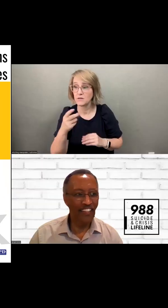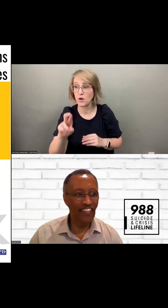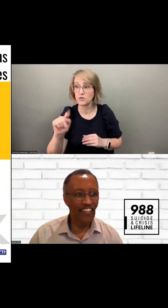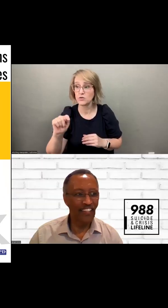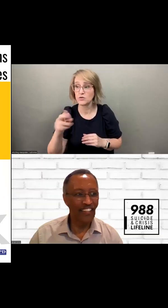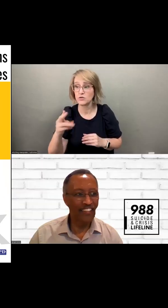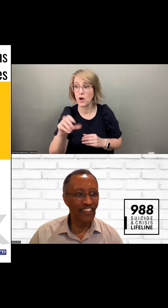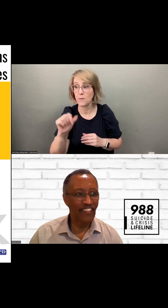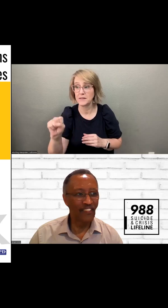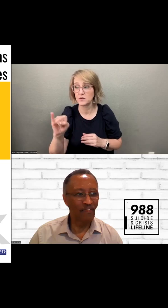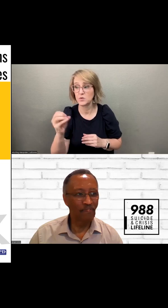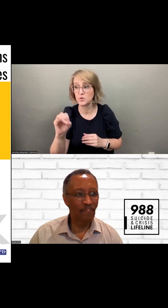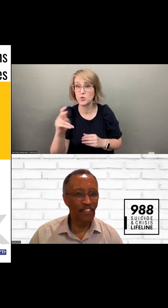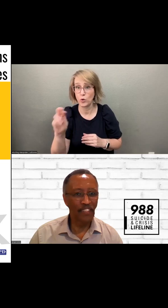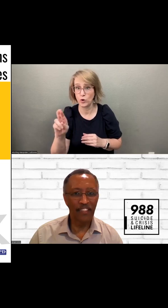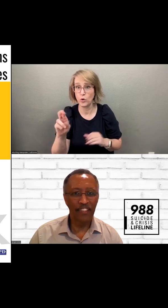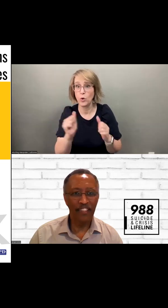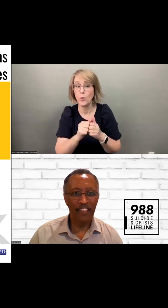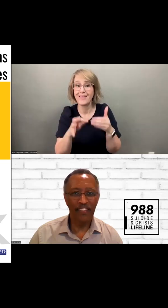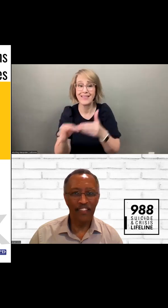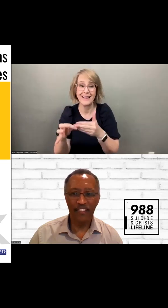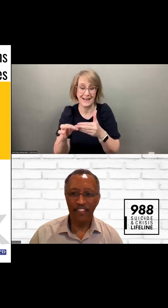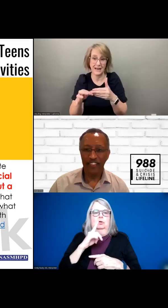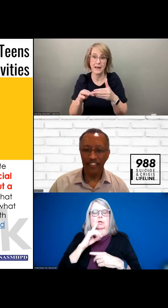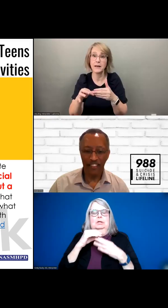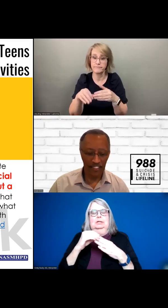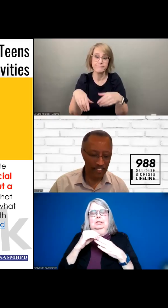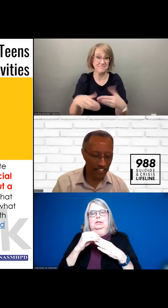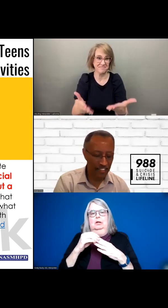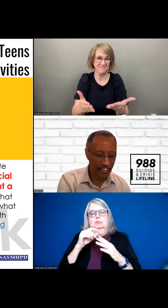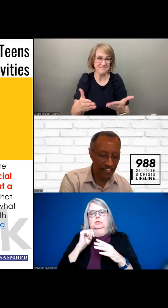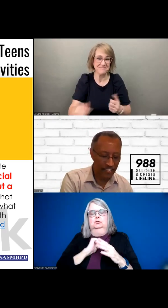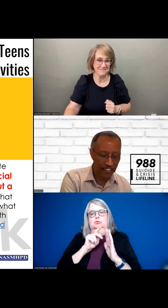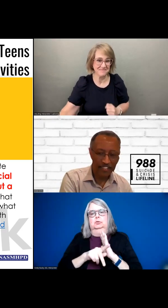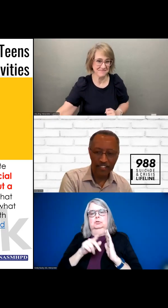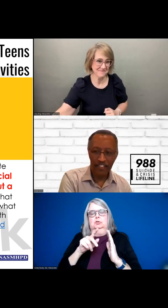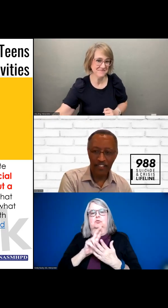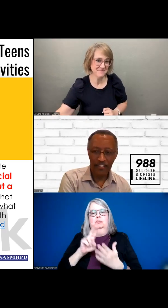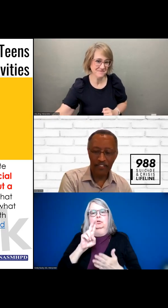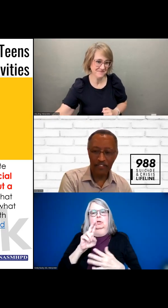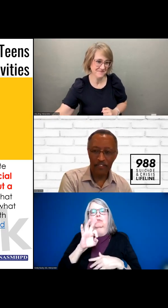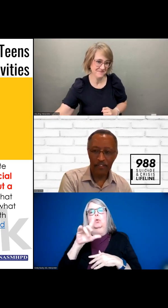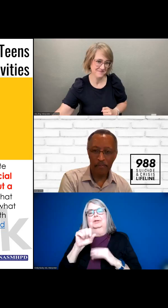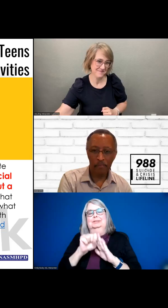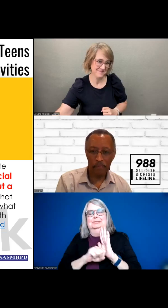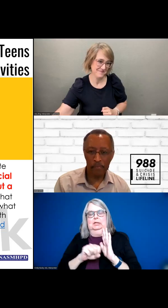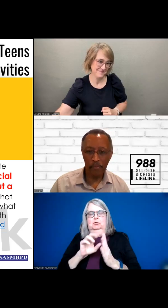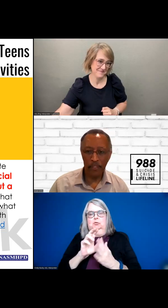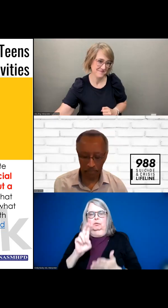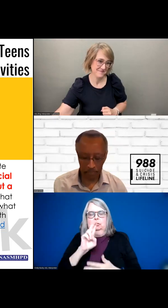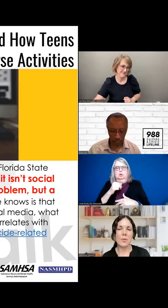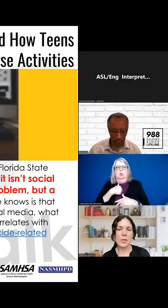leading expert on suicide and professor at Florida State University. When I interviewed you before the pandemic, Dr.